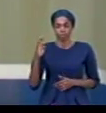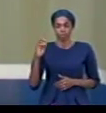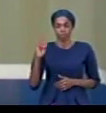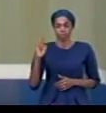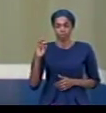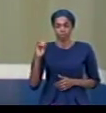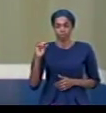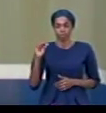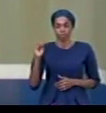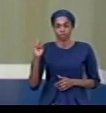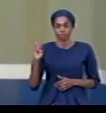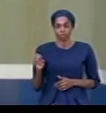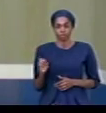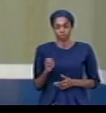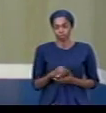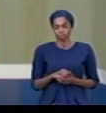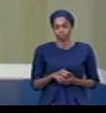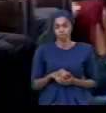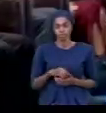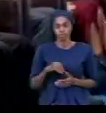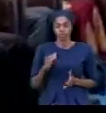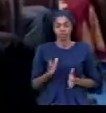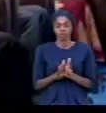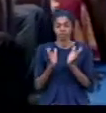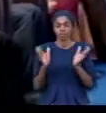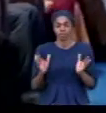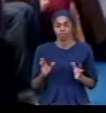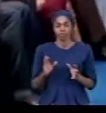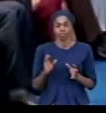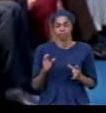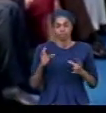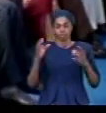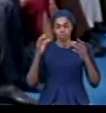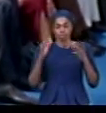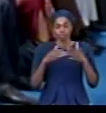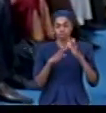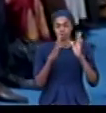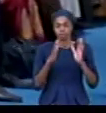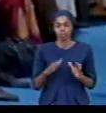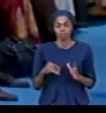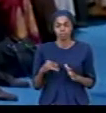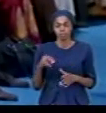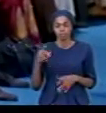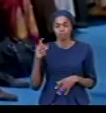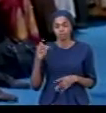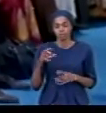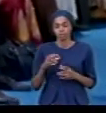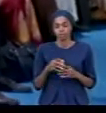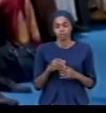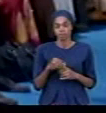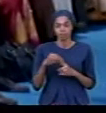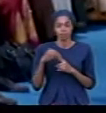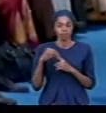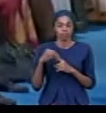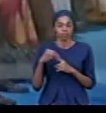Overseer, Peculiar People's Ministry. You are welcome in Jesus'